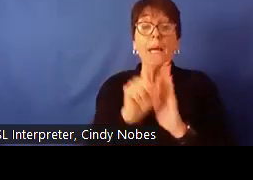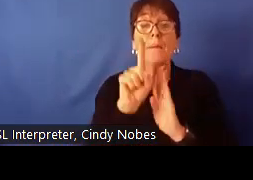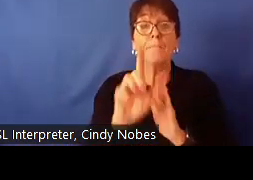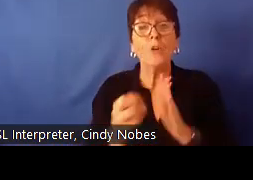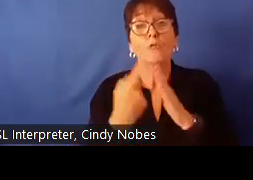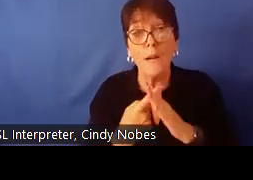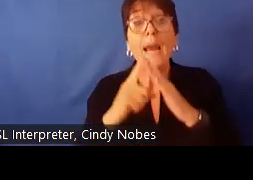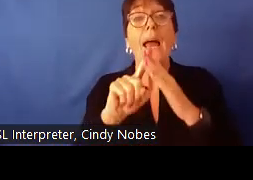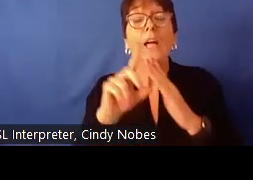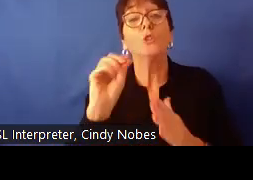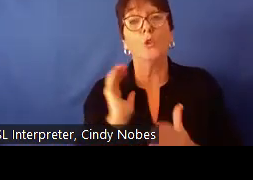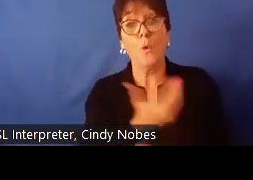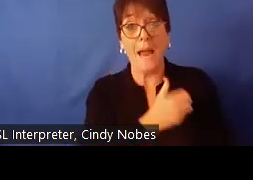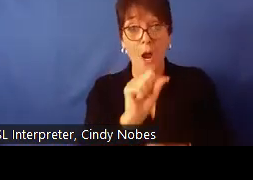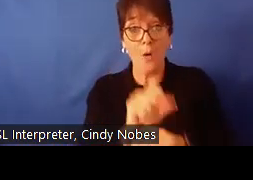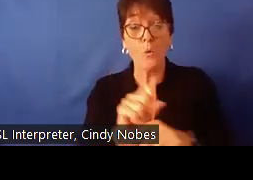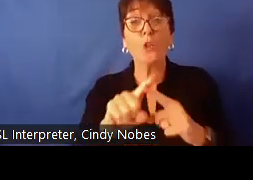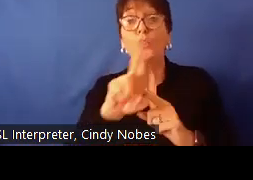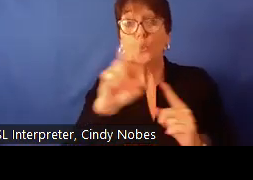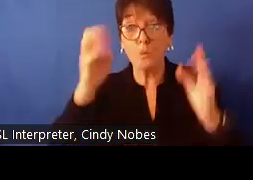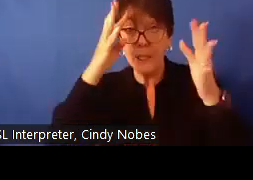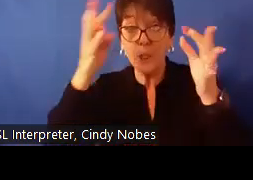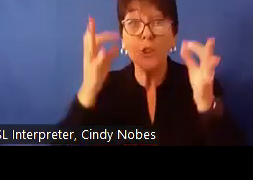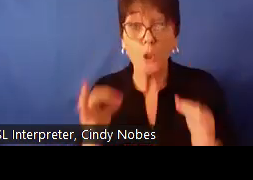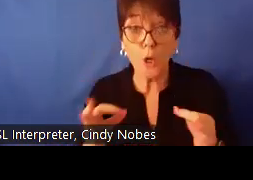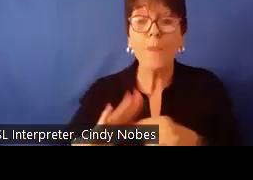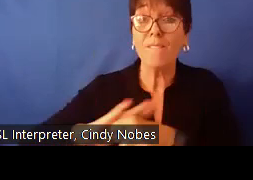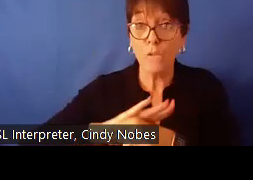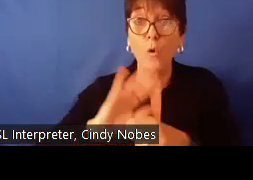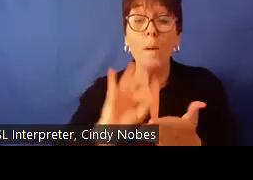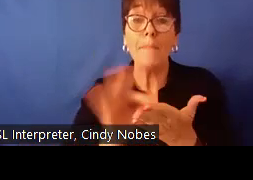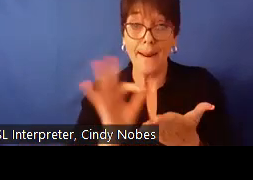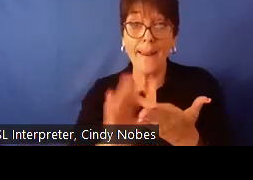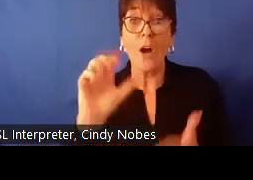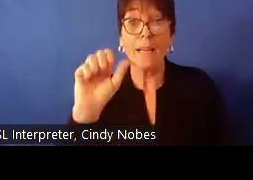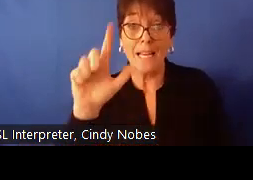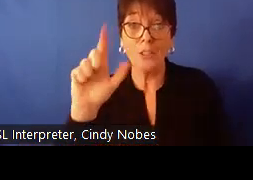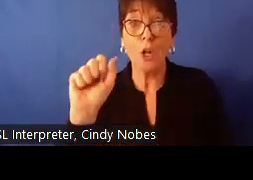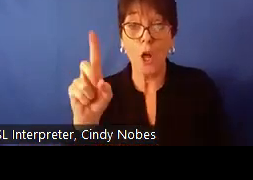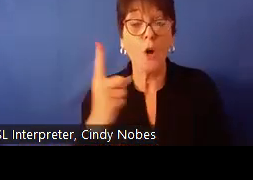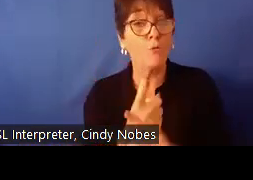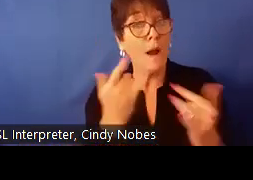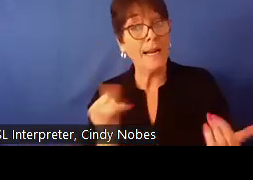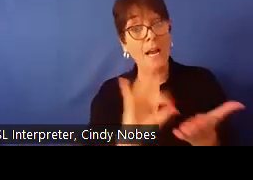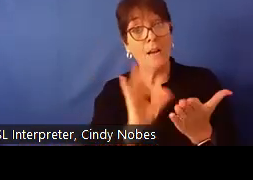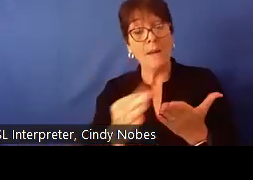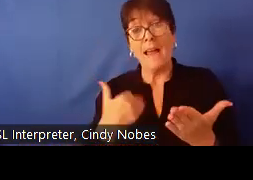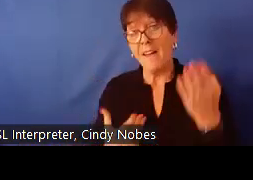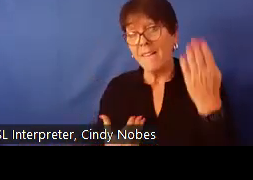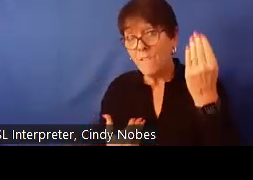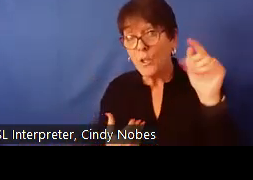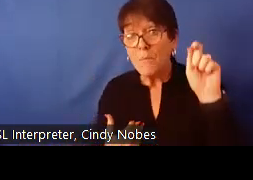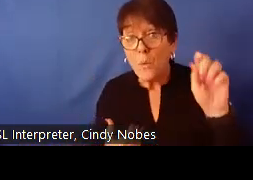and begin our work to redetermine the full Medi-Cal caseload. Currently, Medi-Cal has